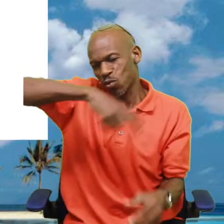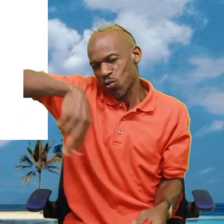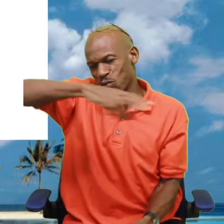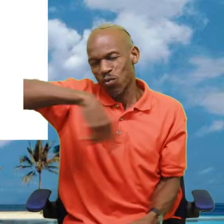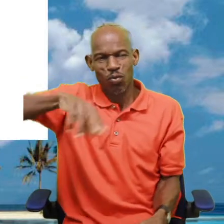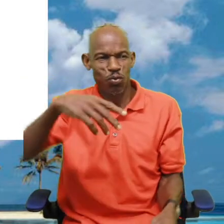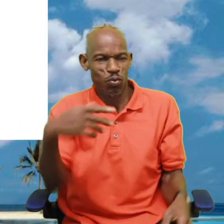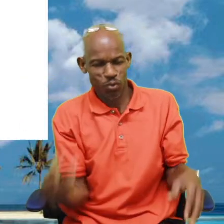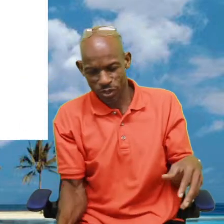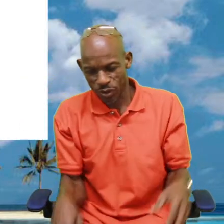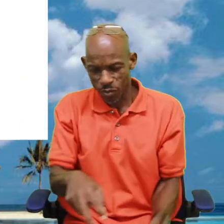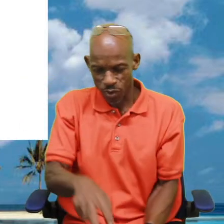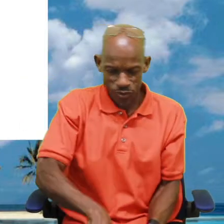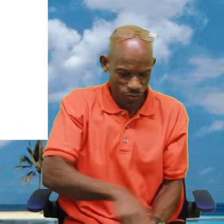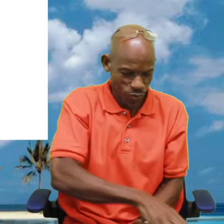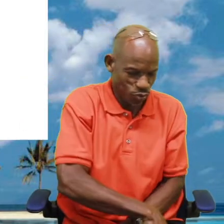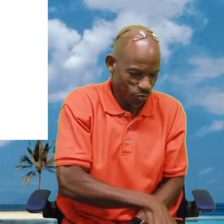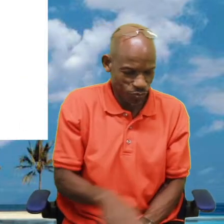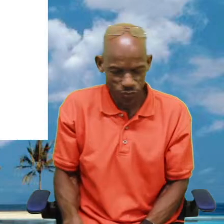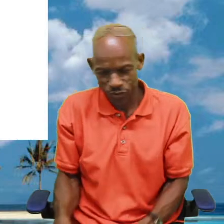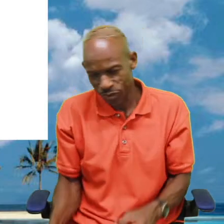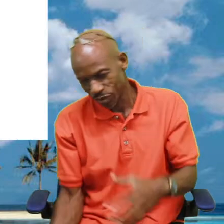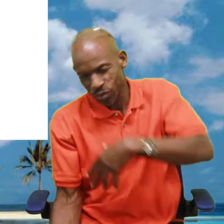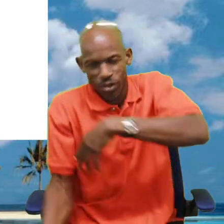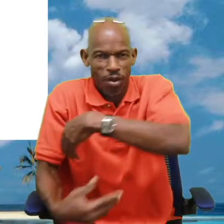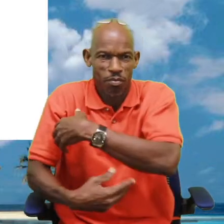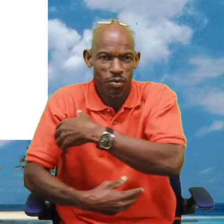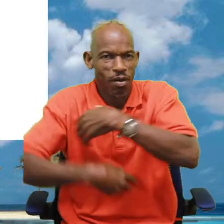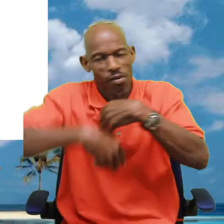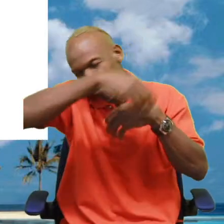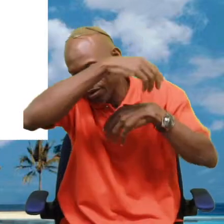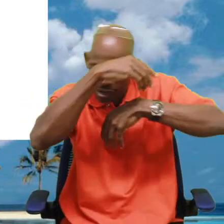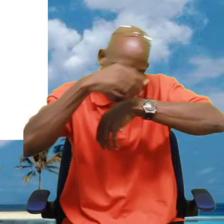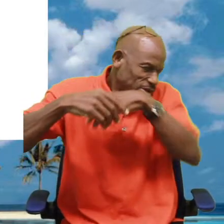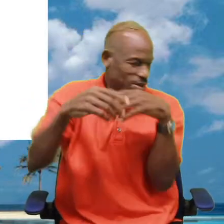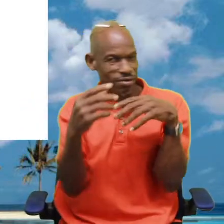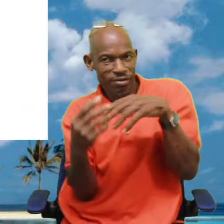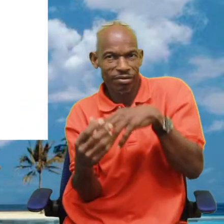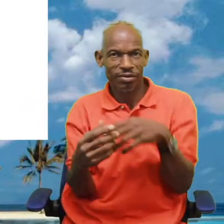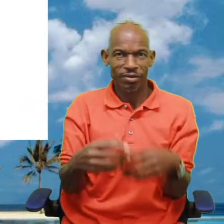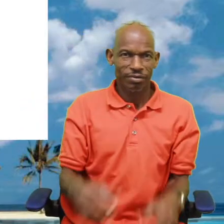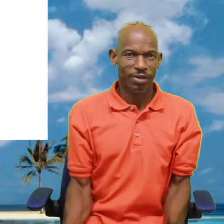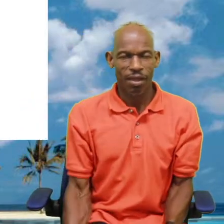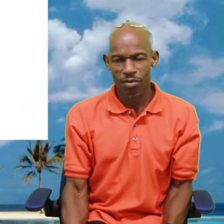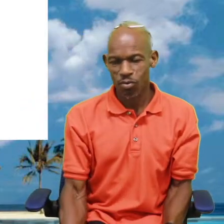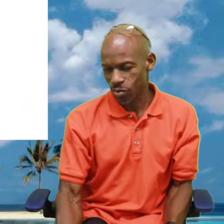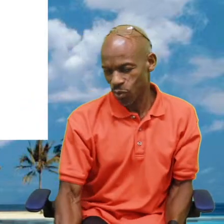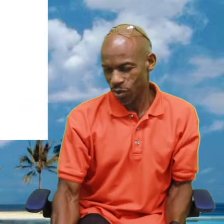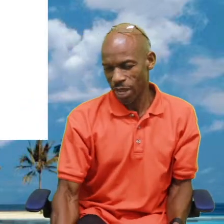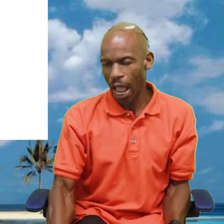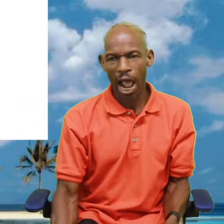with you, jumping around, licking your foot, right? Pulling your clothes, all